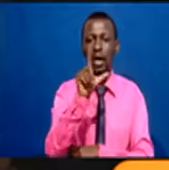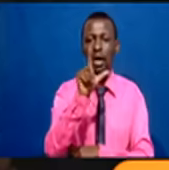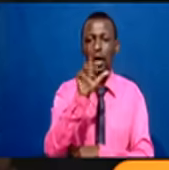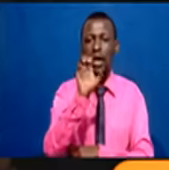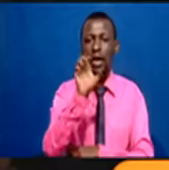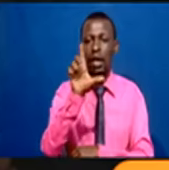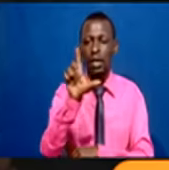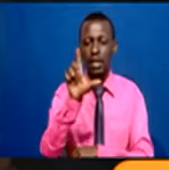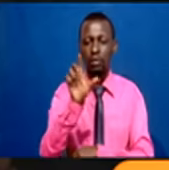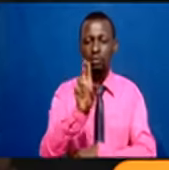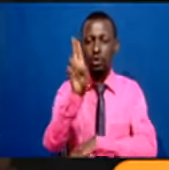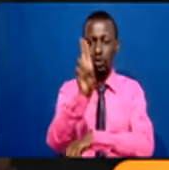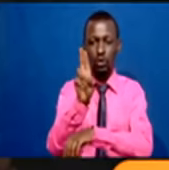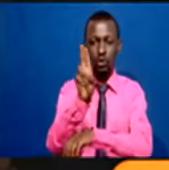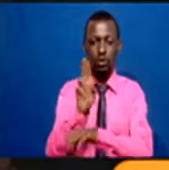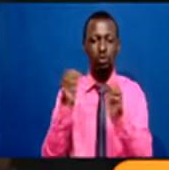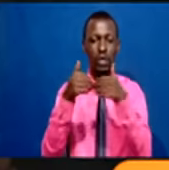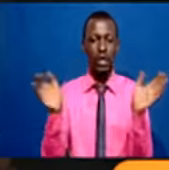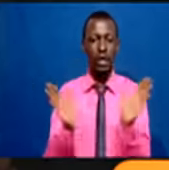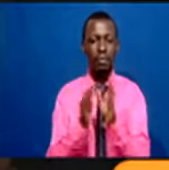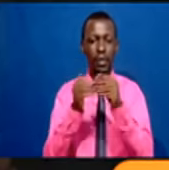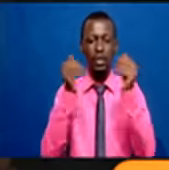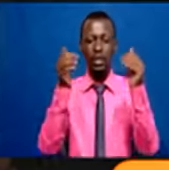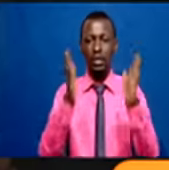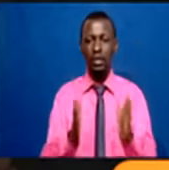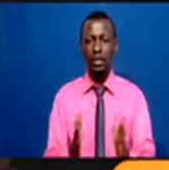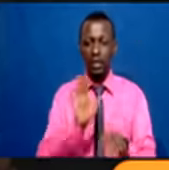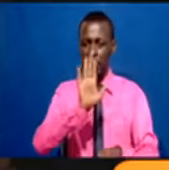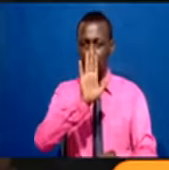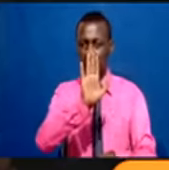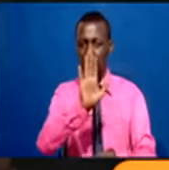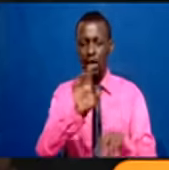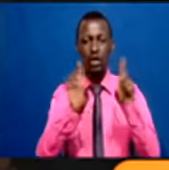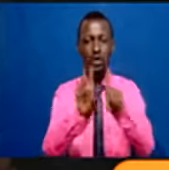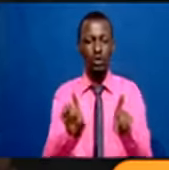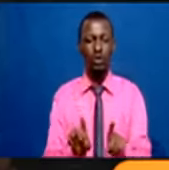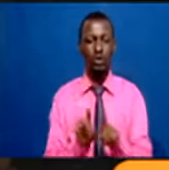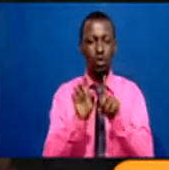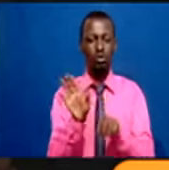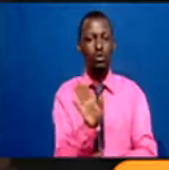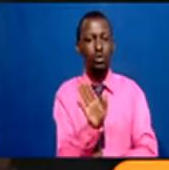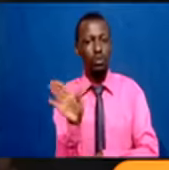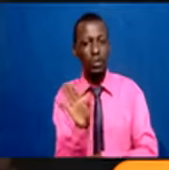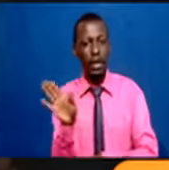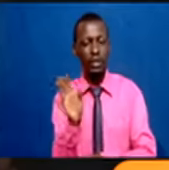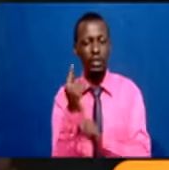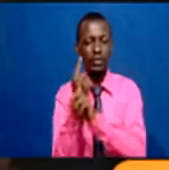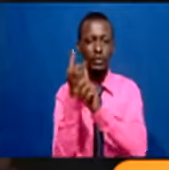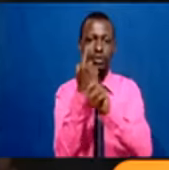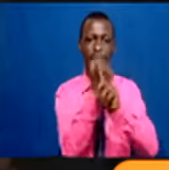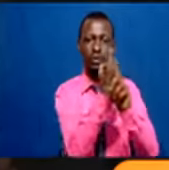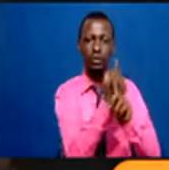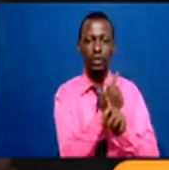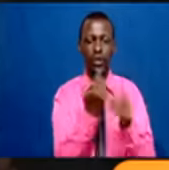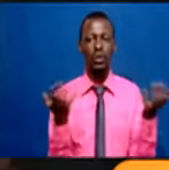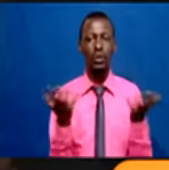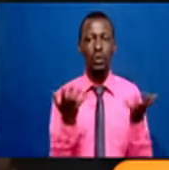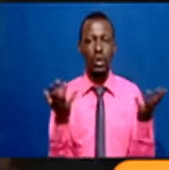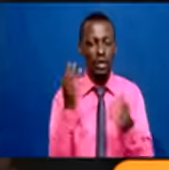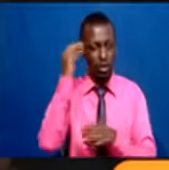leaders of the company and the Halil Group, as well as its branches and subsidiaries in